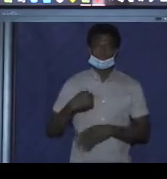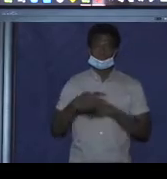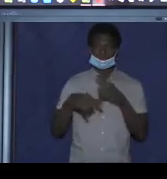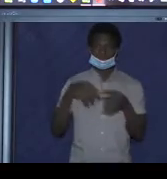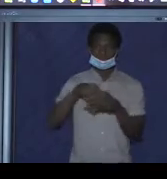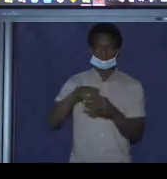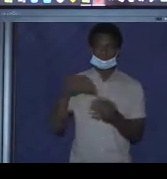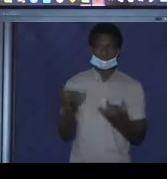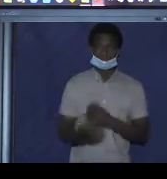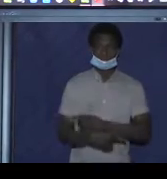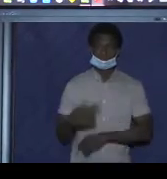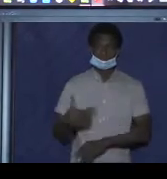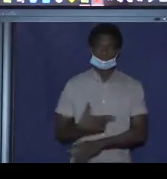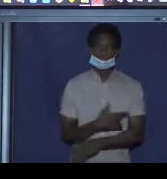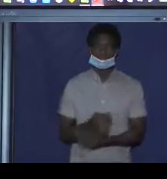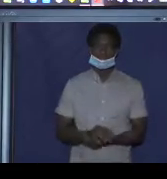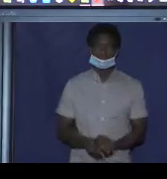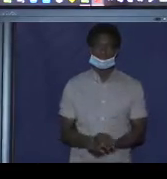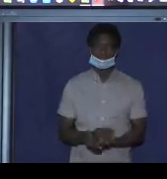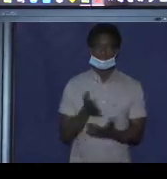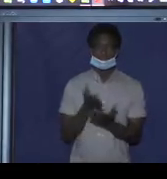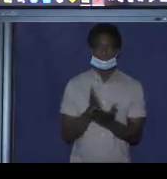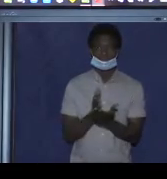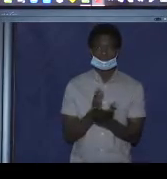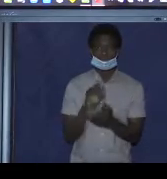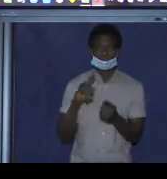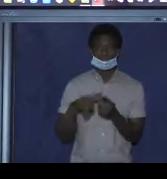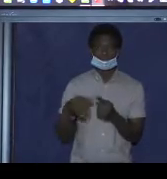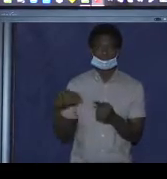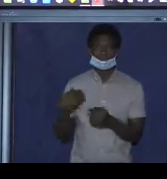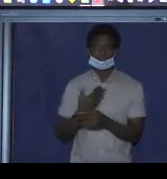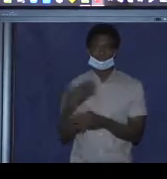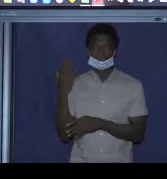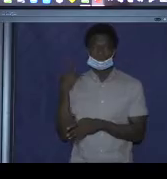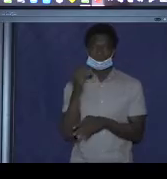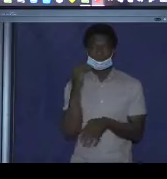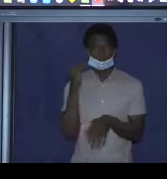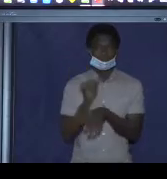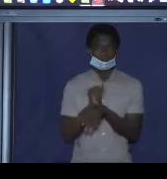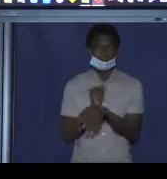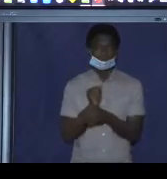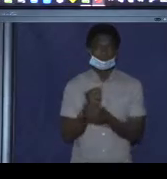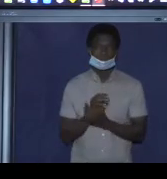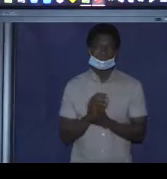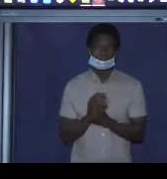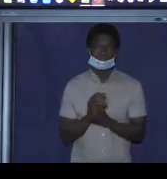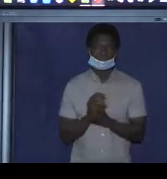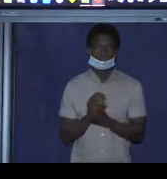But before we go into today's lesson, correction to our previous homework.